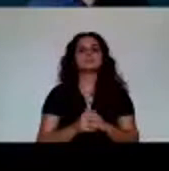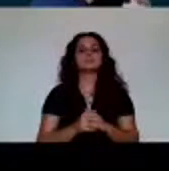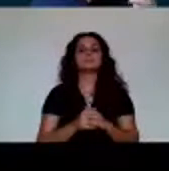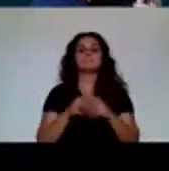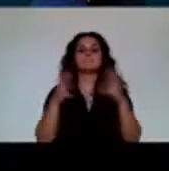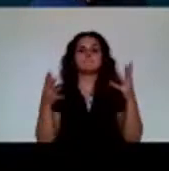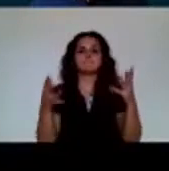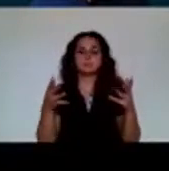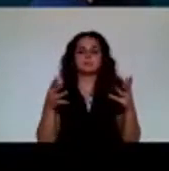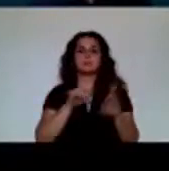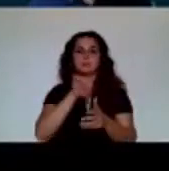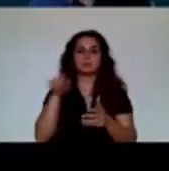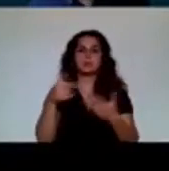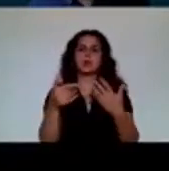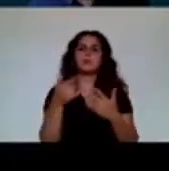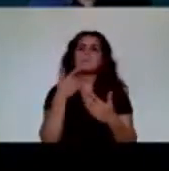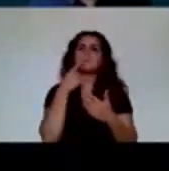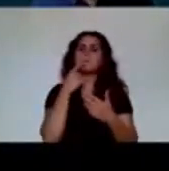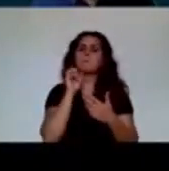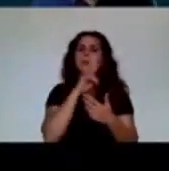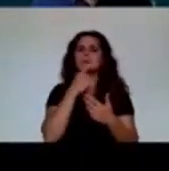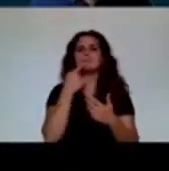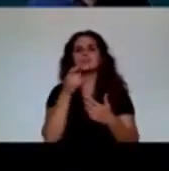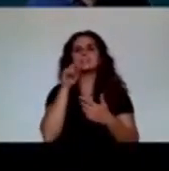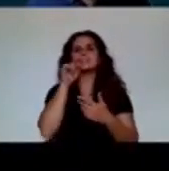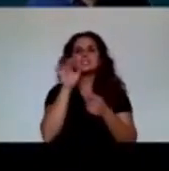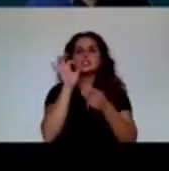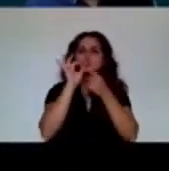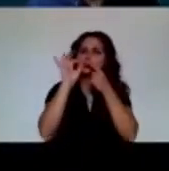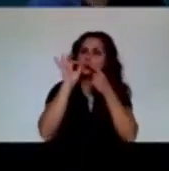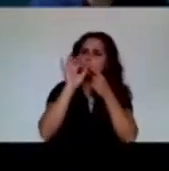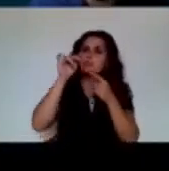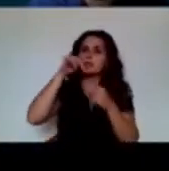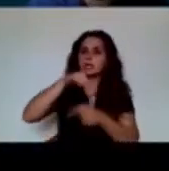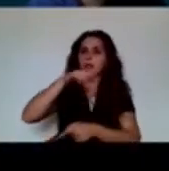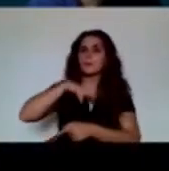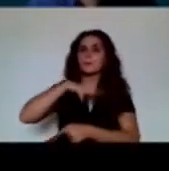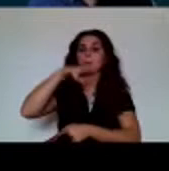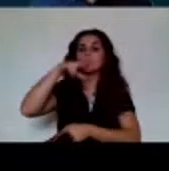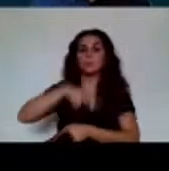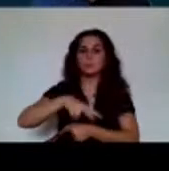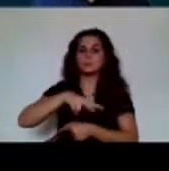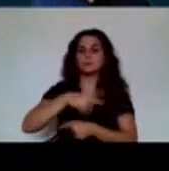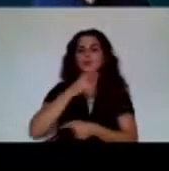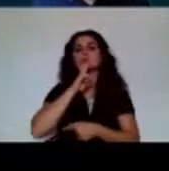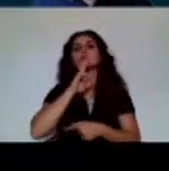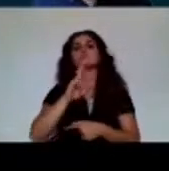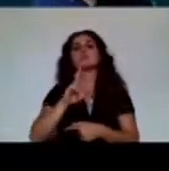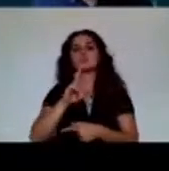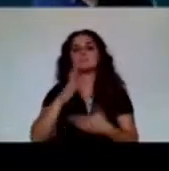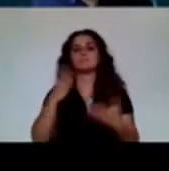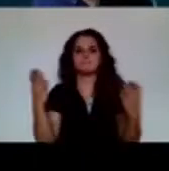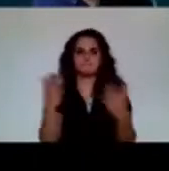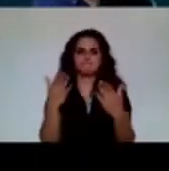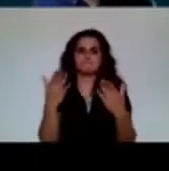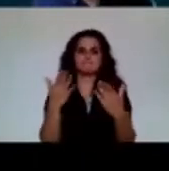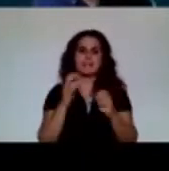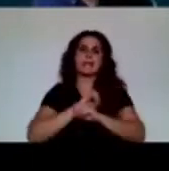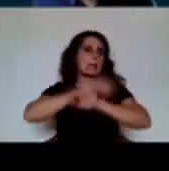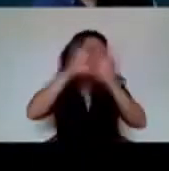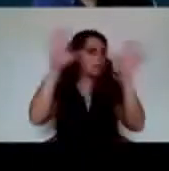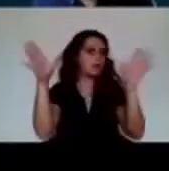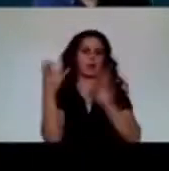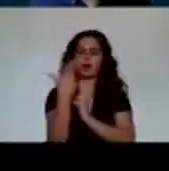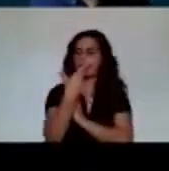So you might now ask, is this specific to Portugal? So the answer is a clear